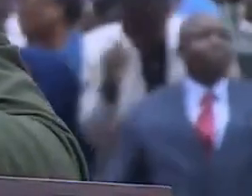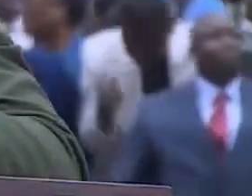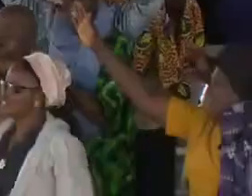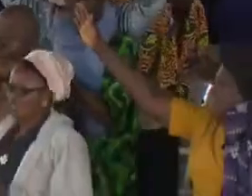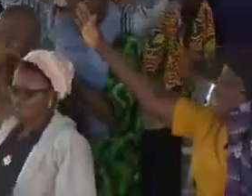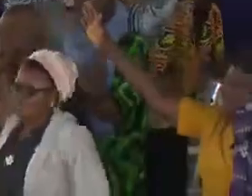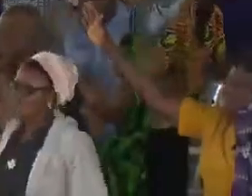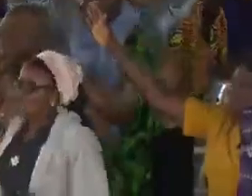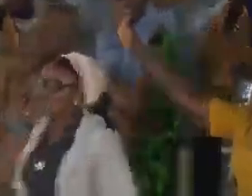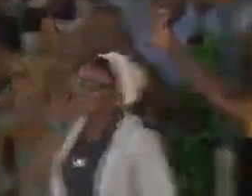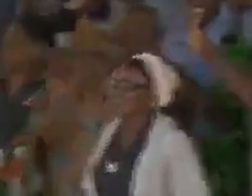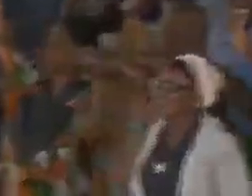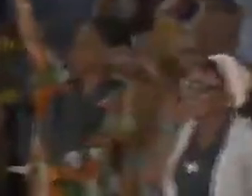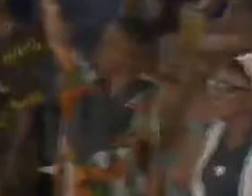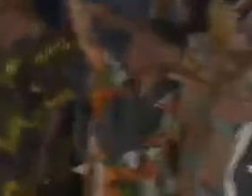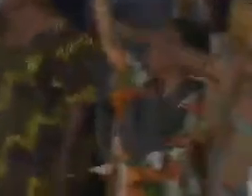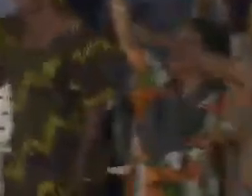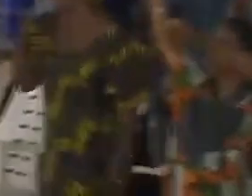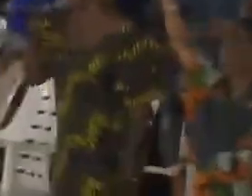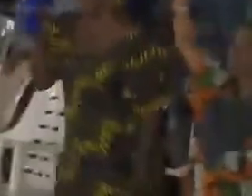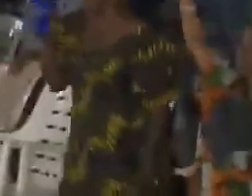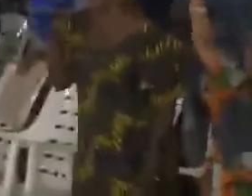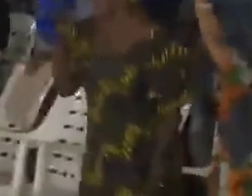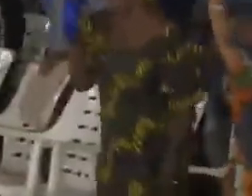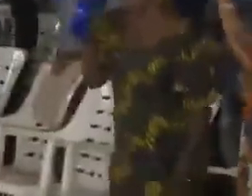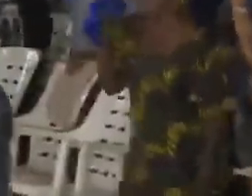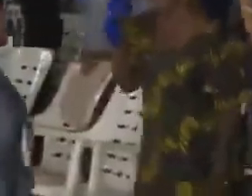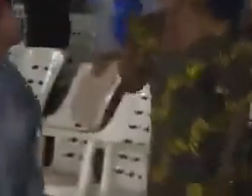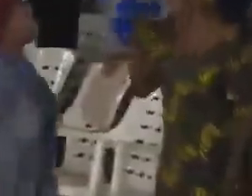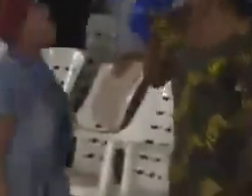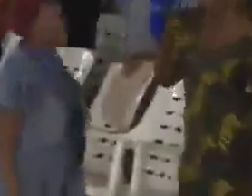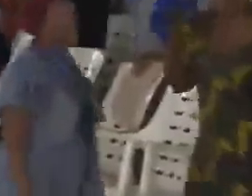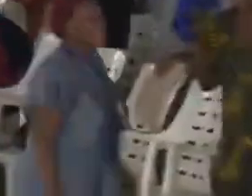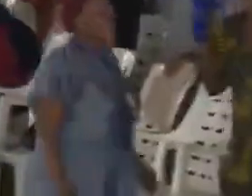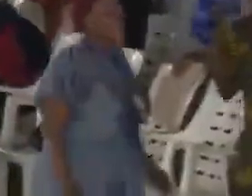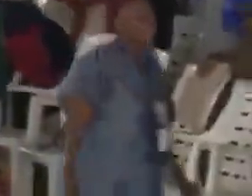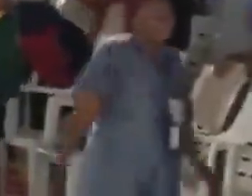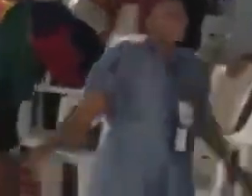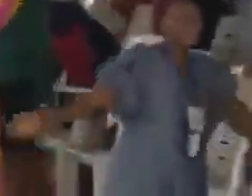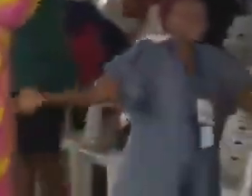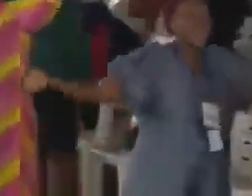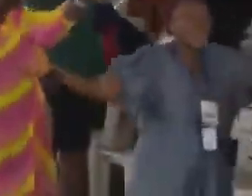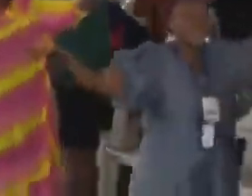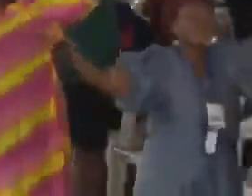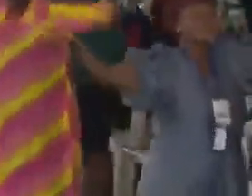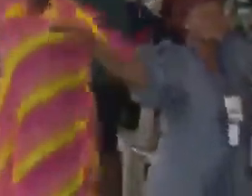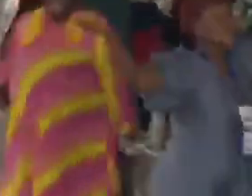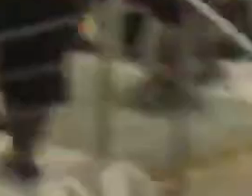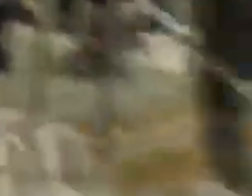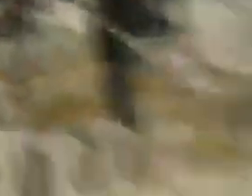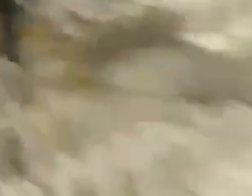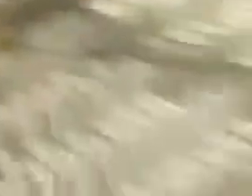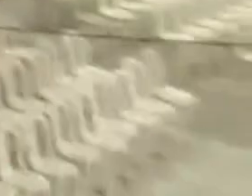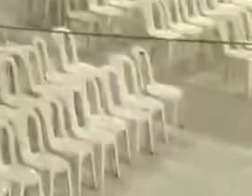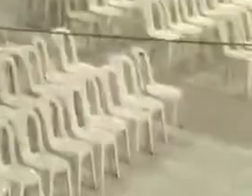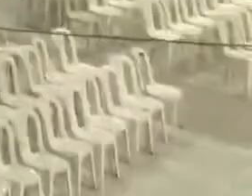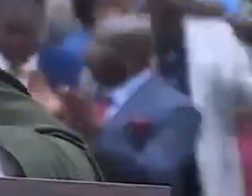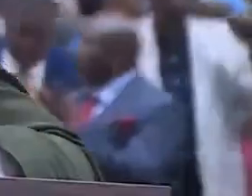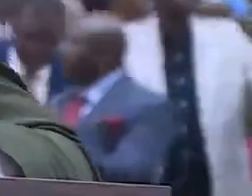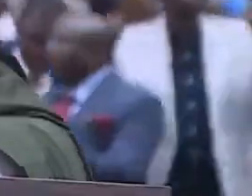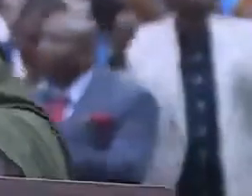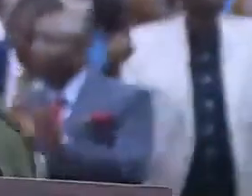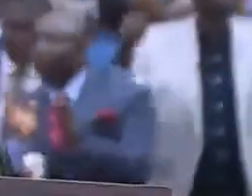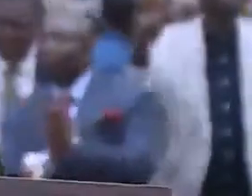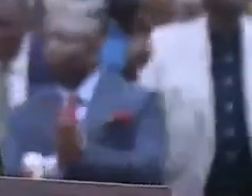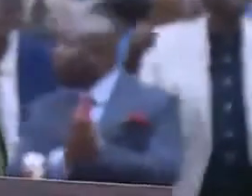own testimony? If it were your brother, if it were your sister, if it were your